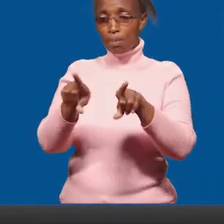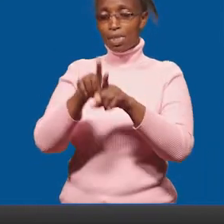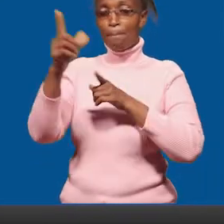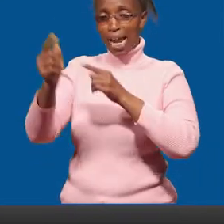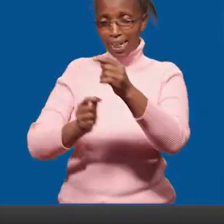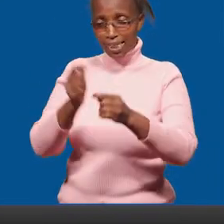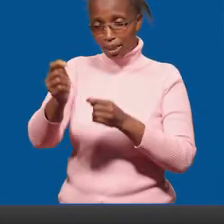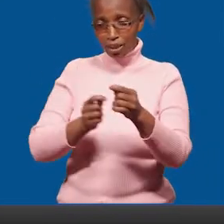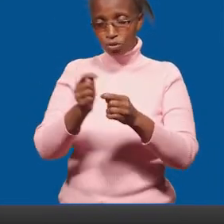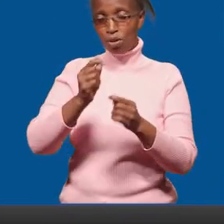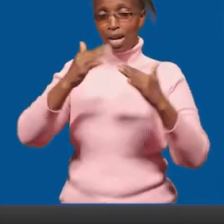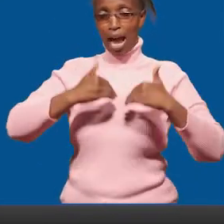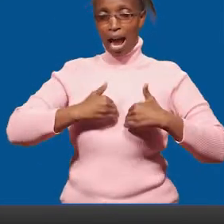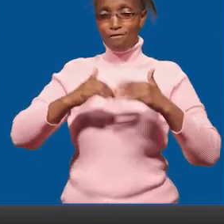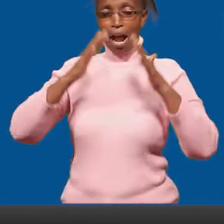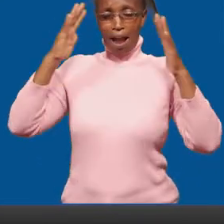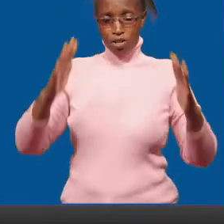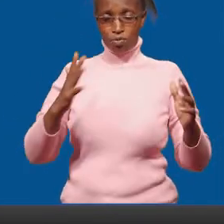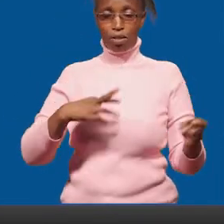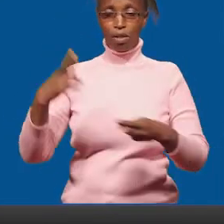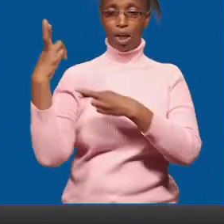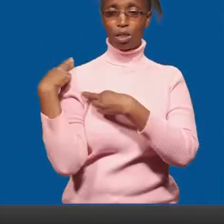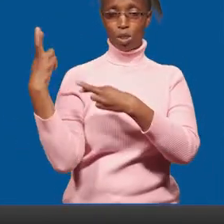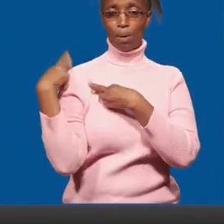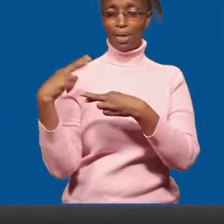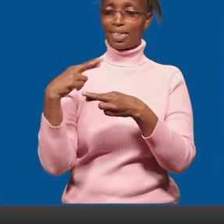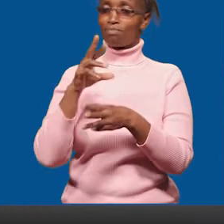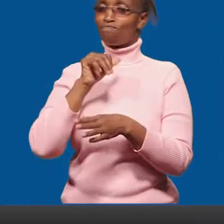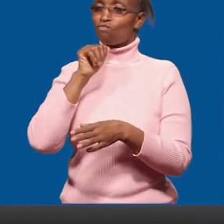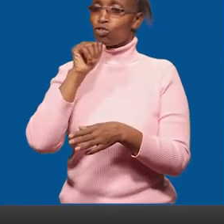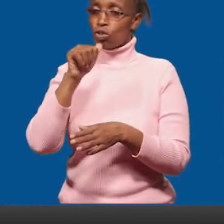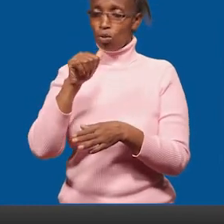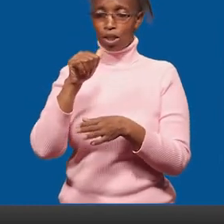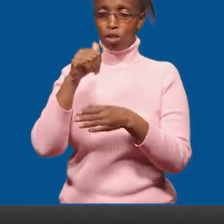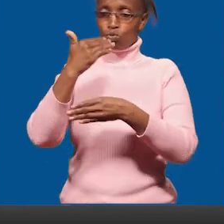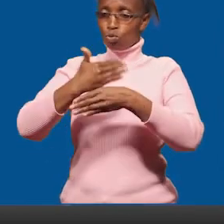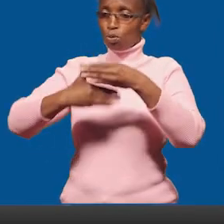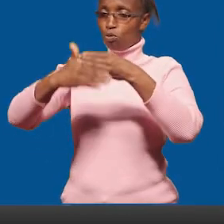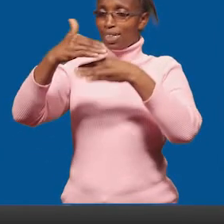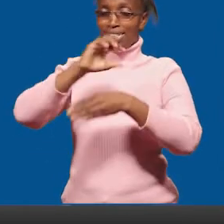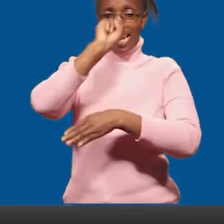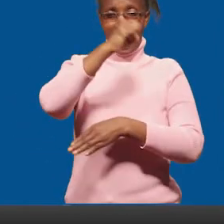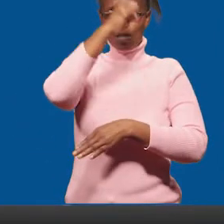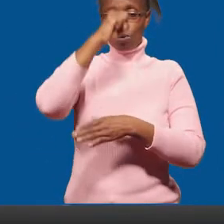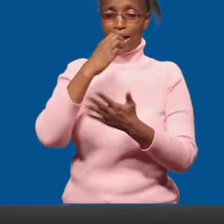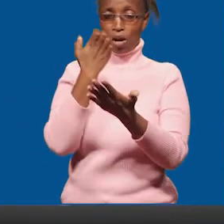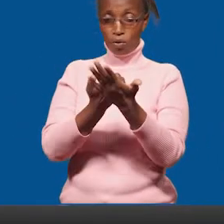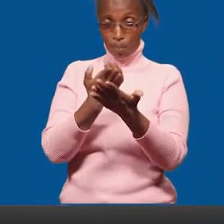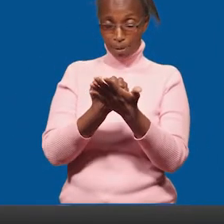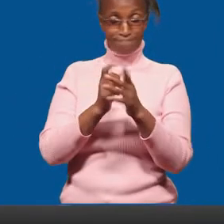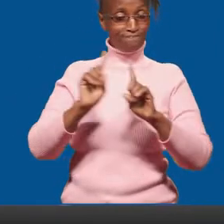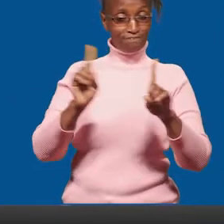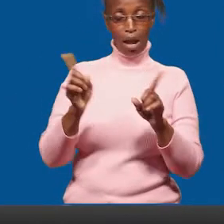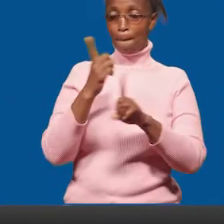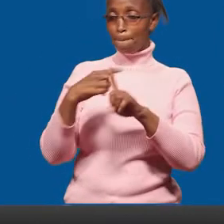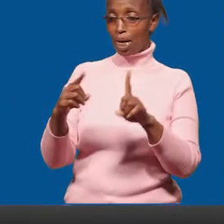the administration has a huge responsibility to make not just the hustler economy, but the economy